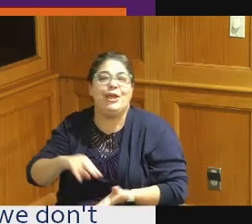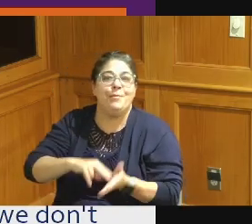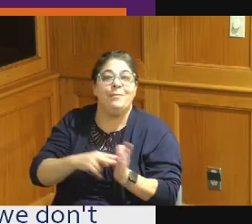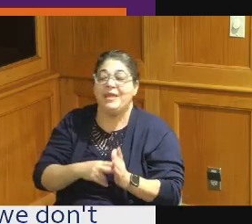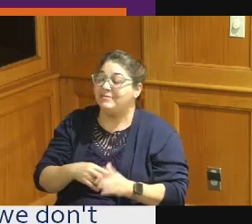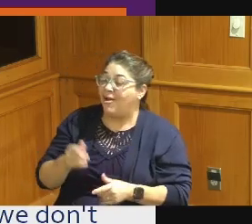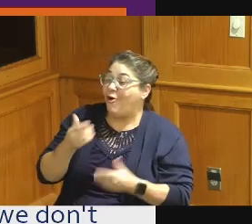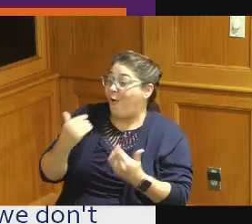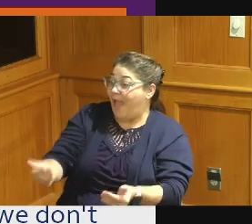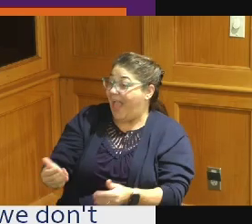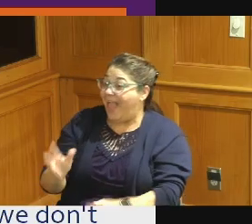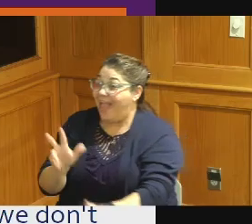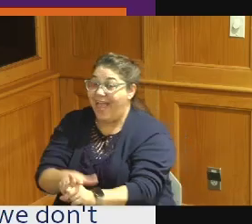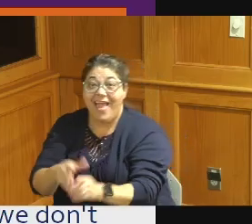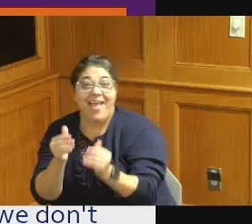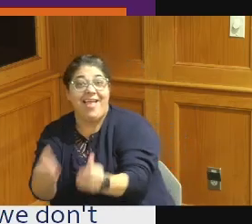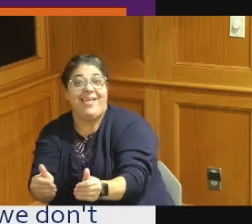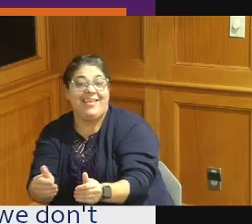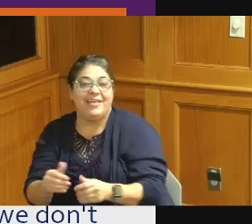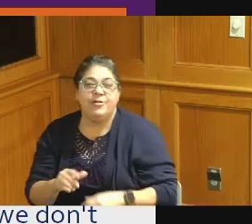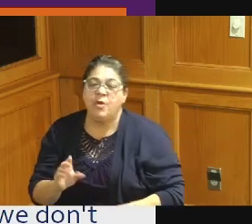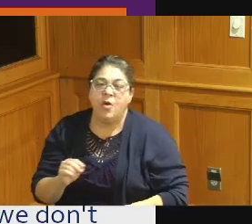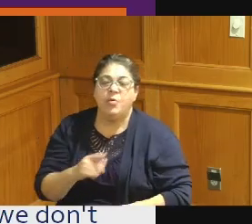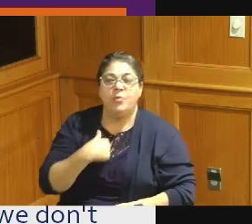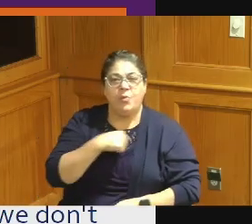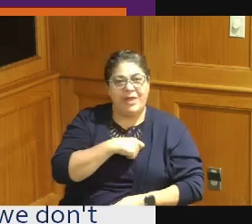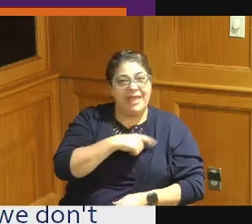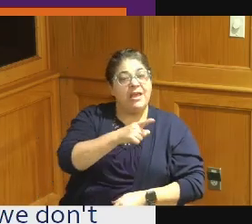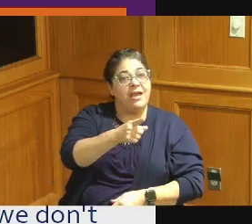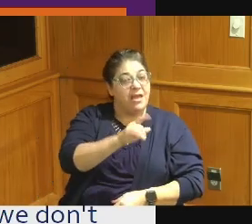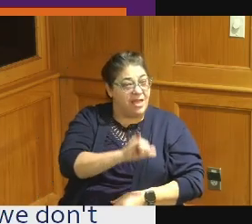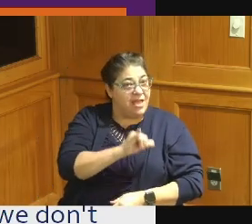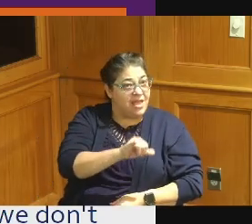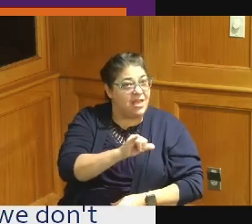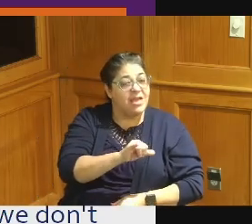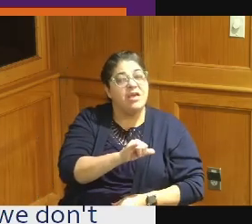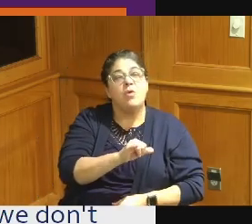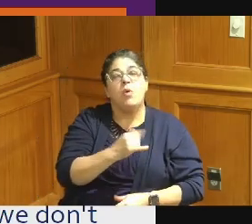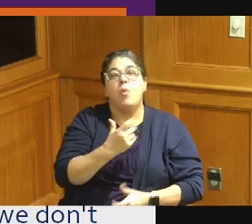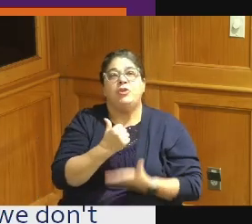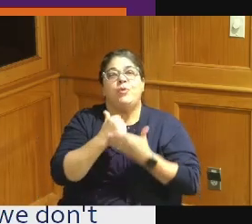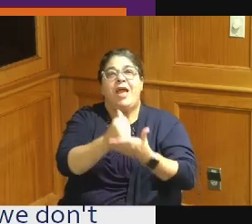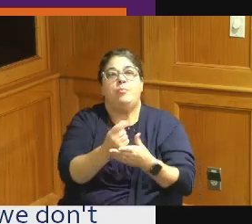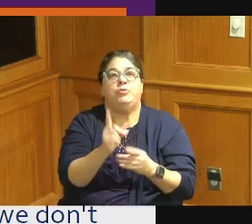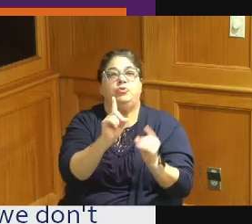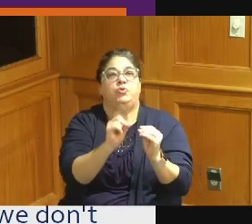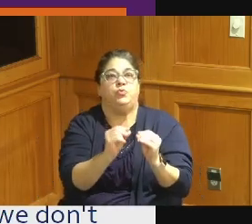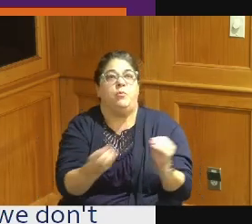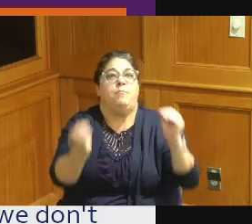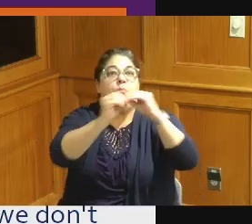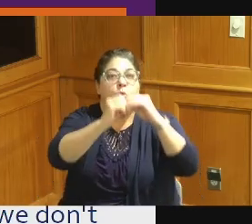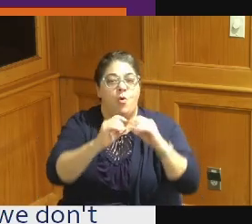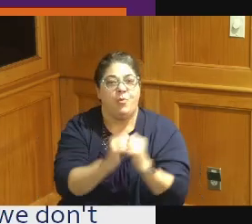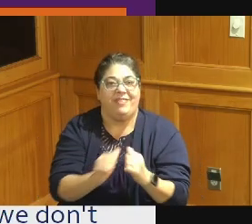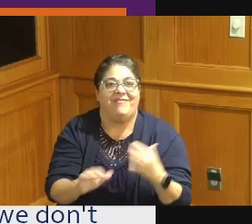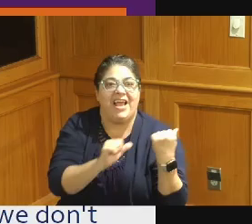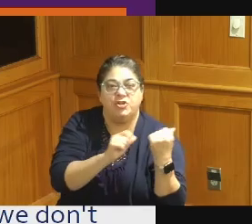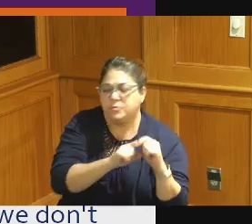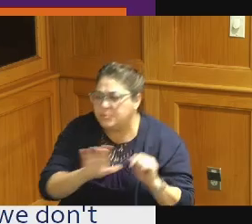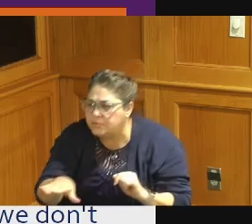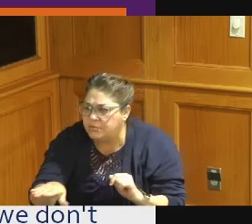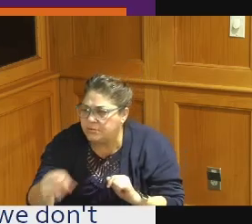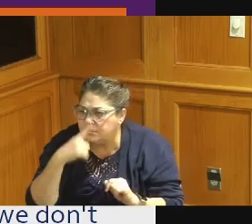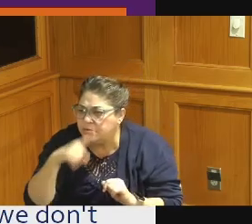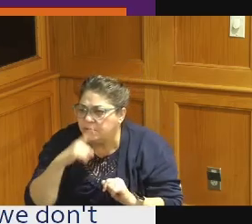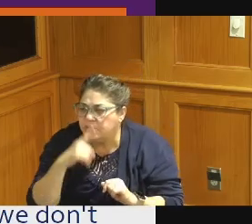they were doing something, you all had the vision, we went forward and said, let's help you do more faster. This was about sort of figuring